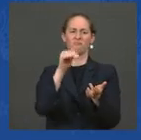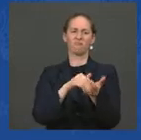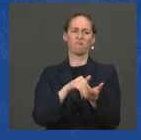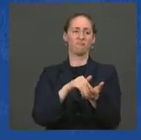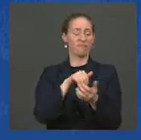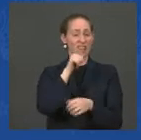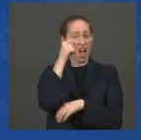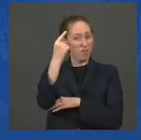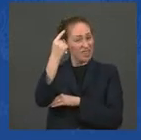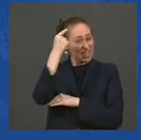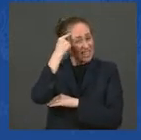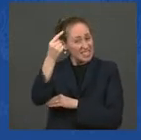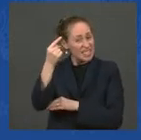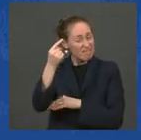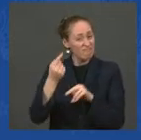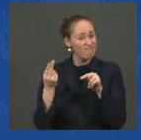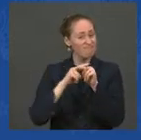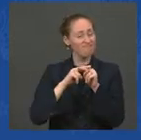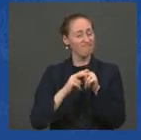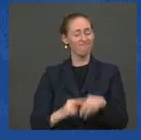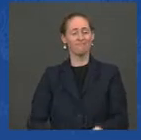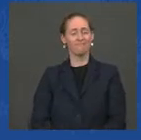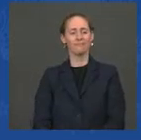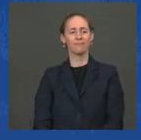So, but there's no reason